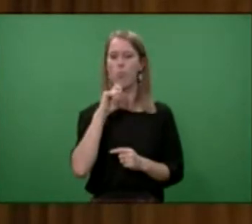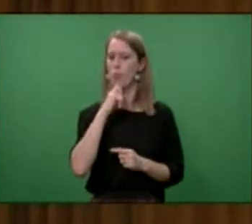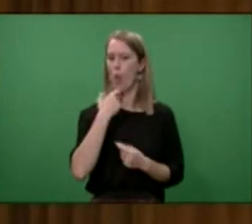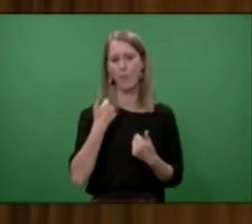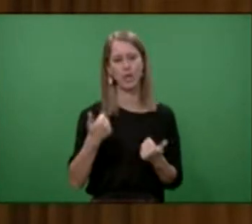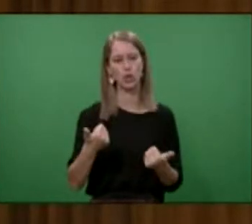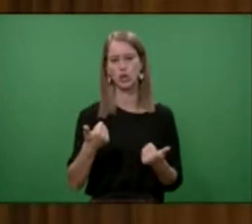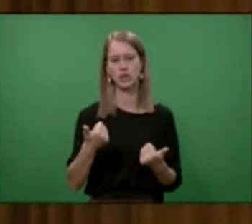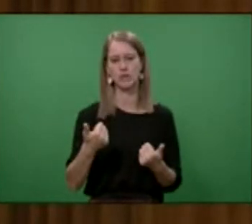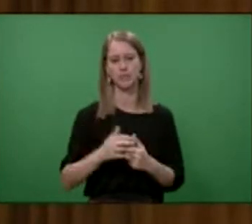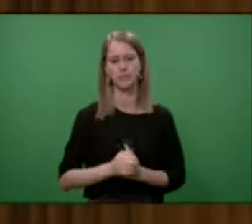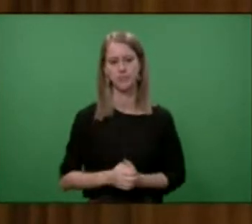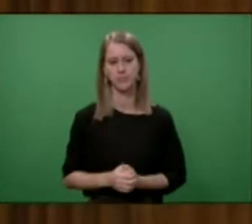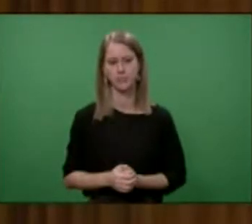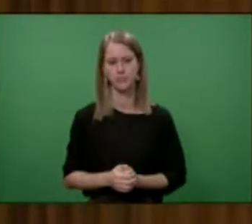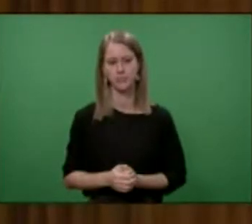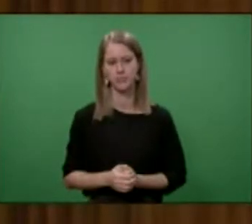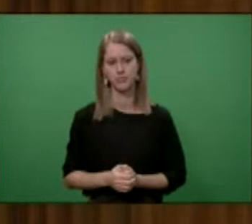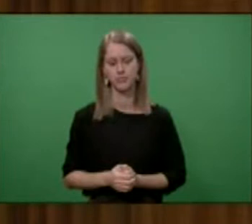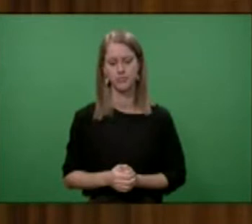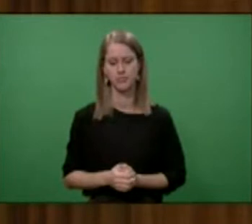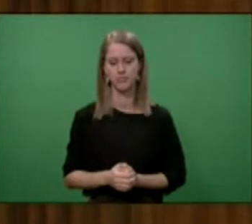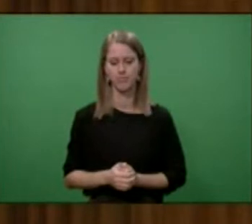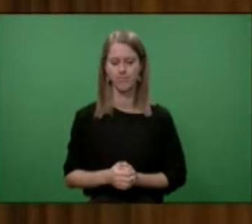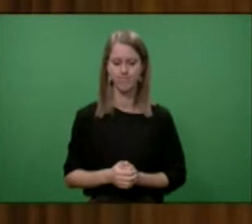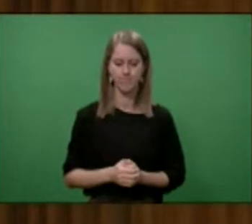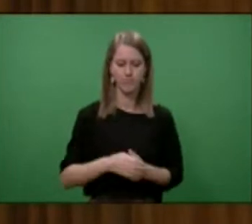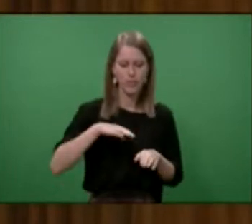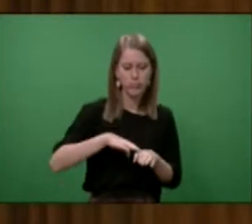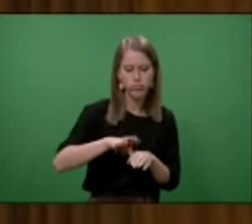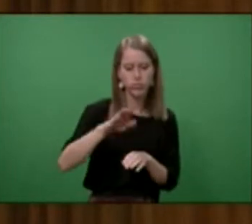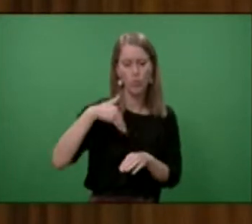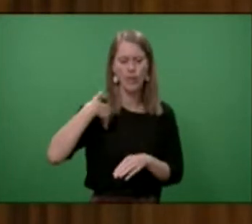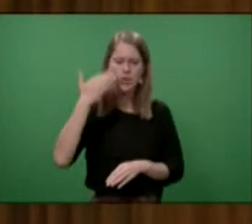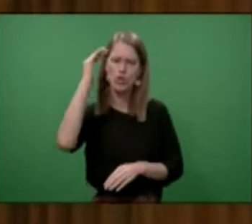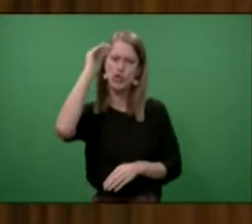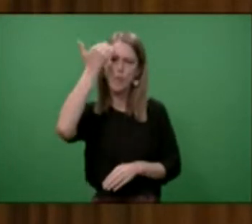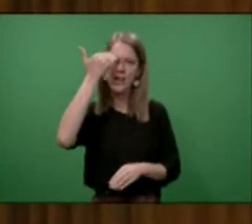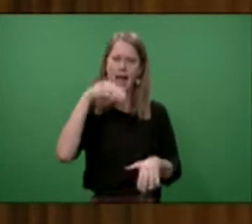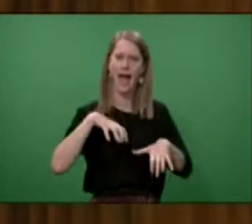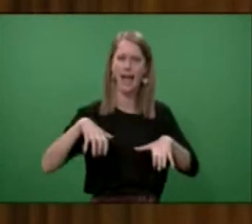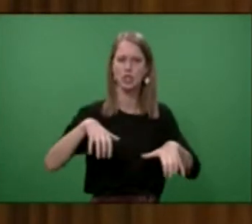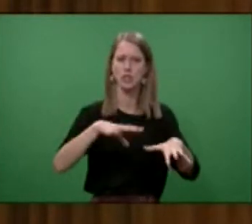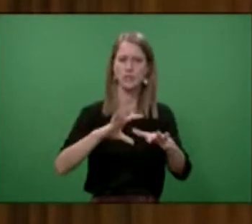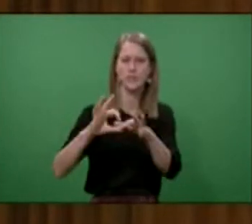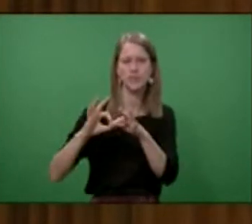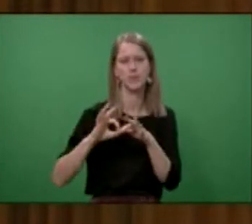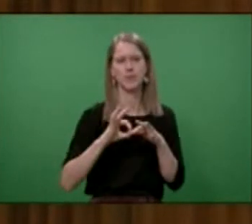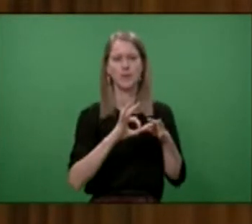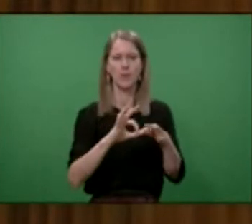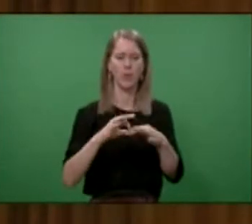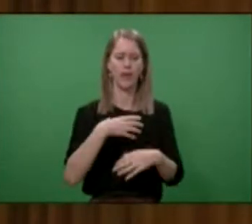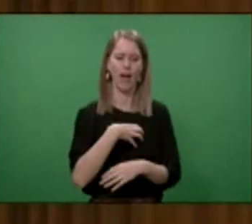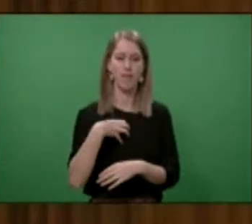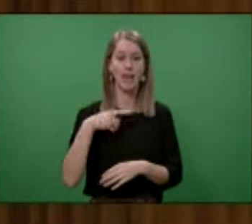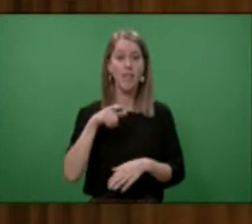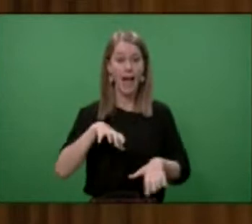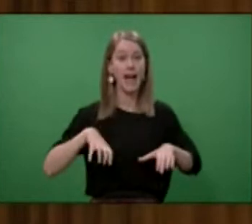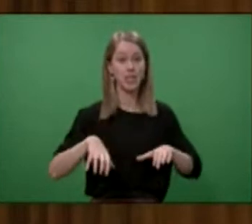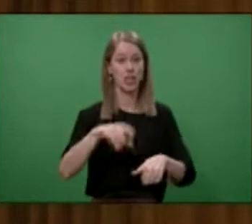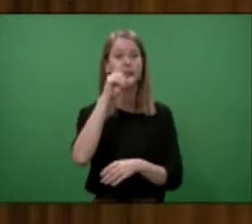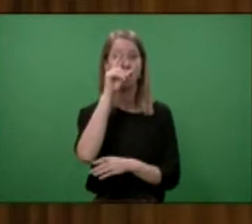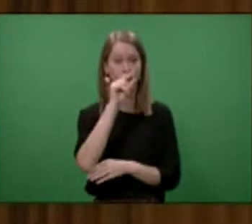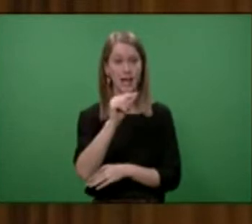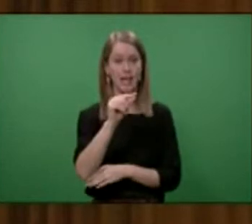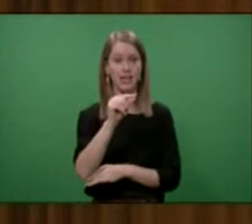virus. Recovering and rebuilding entails determined and connected action by government. That action can and will